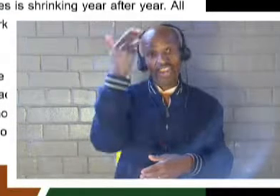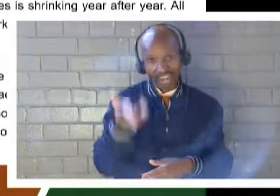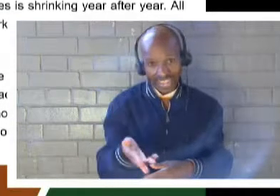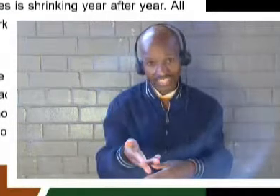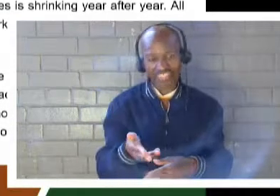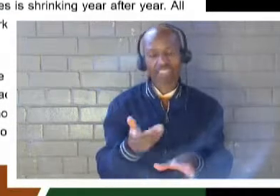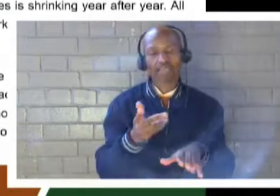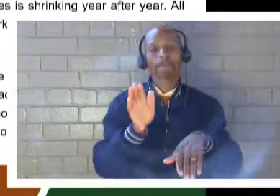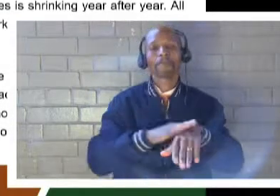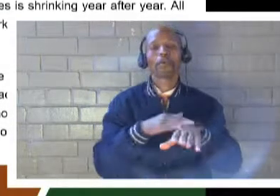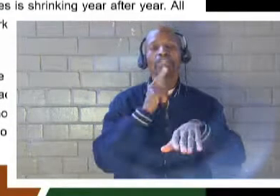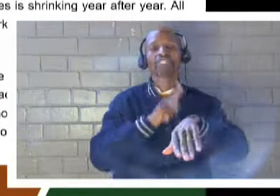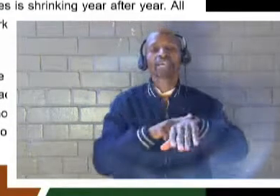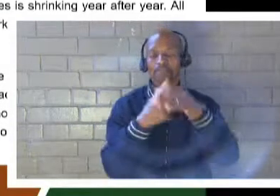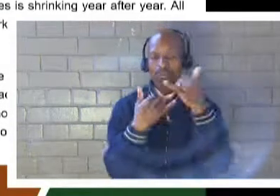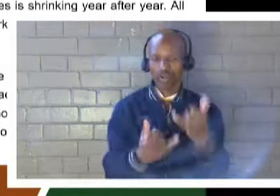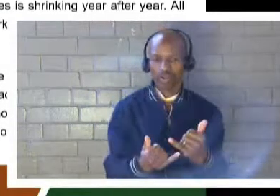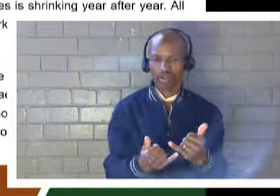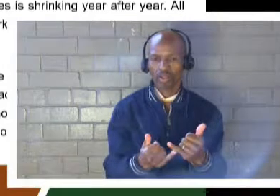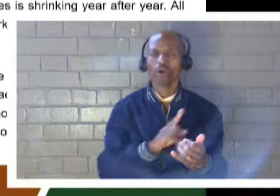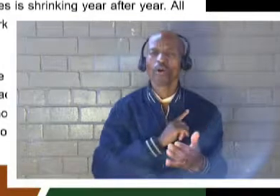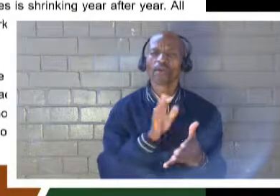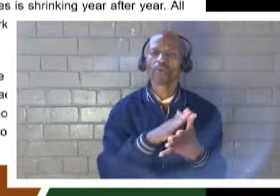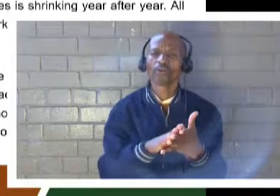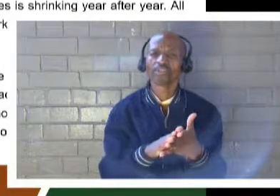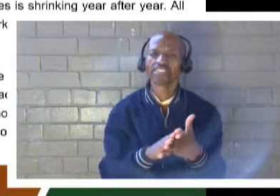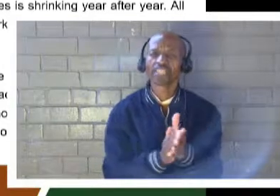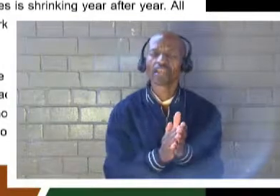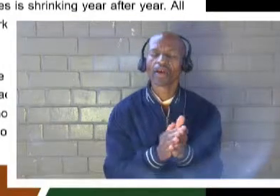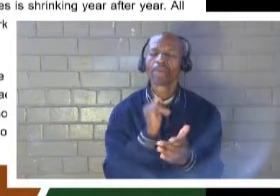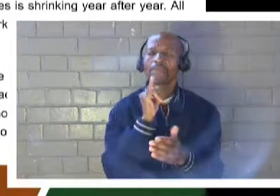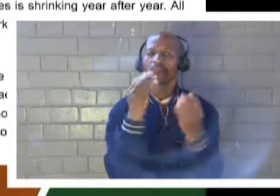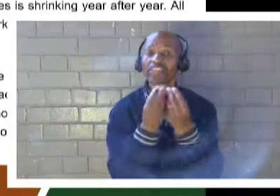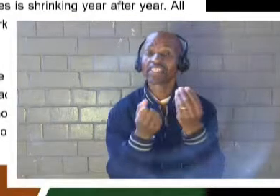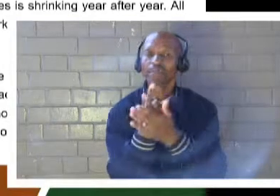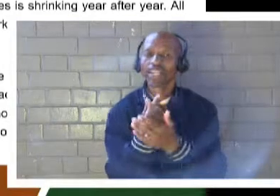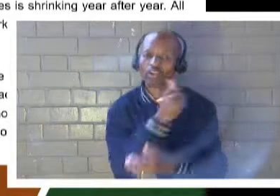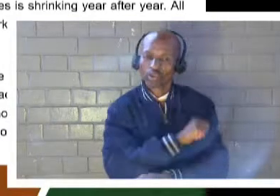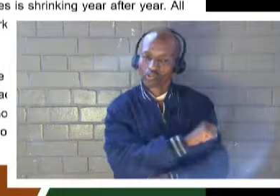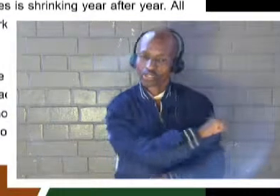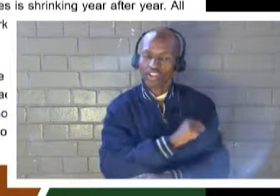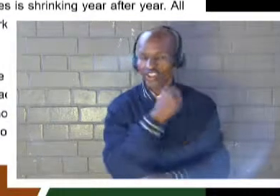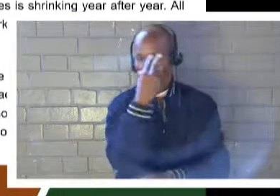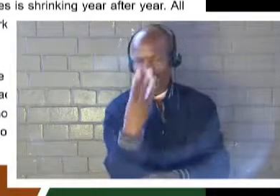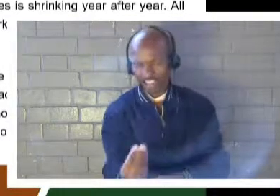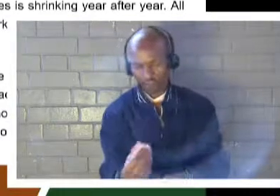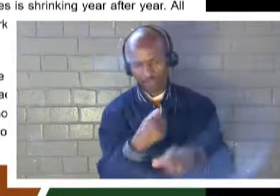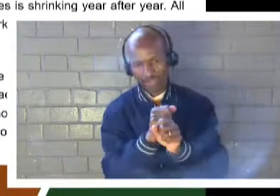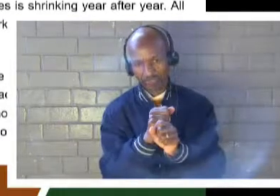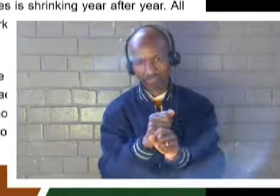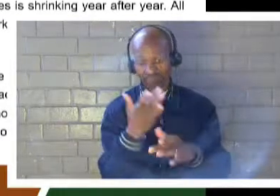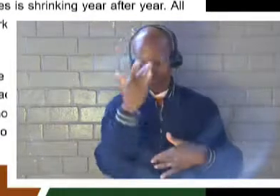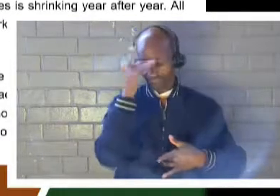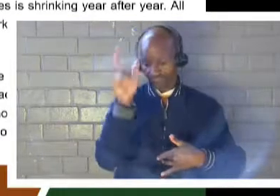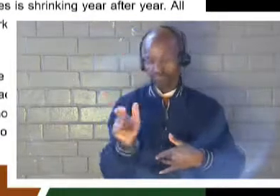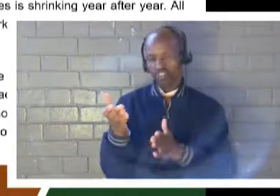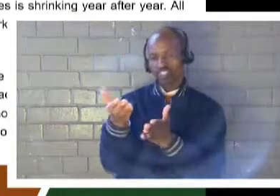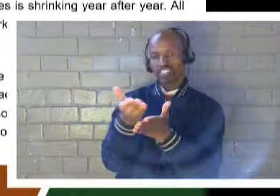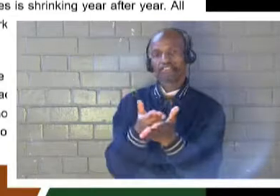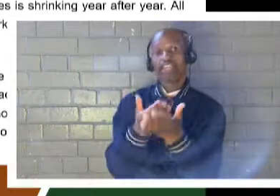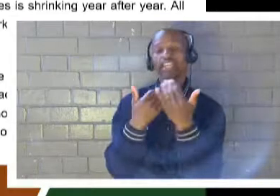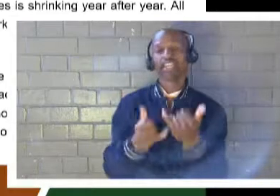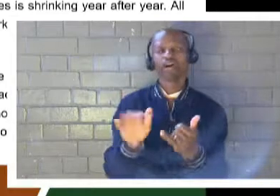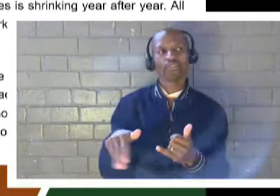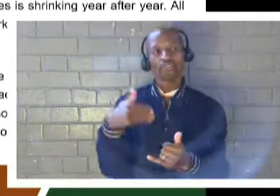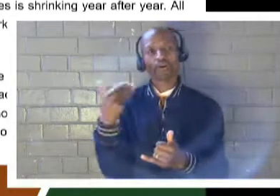of time. And this then, because there are also potholes and so forth in the hospitals, it has repercussions for patient safety.